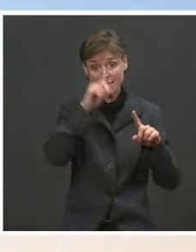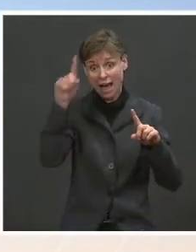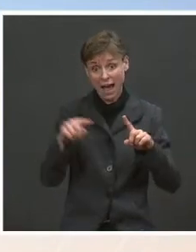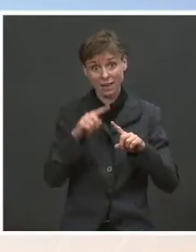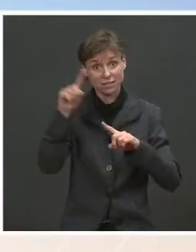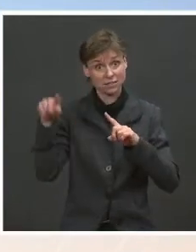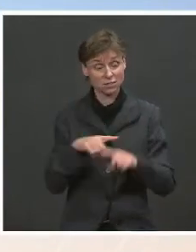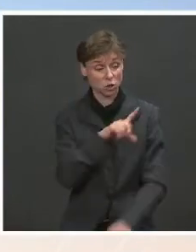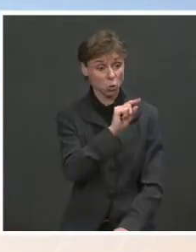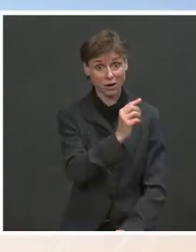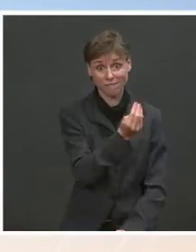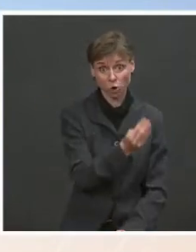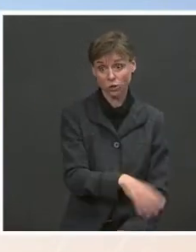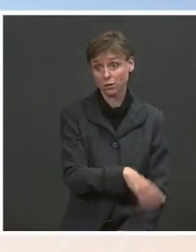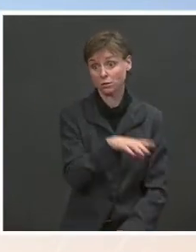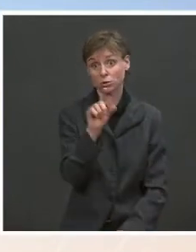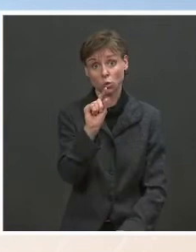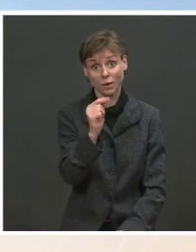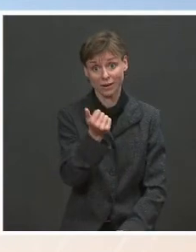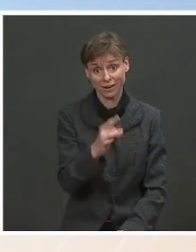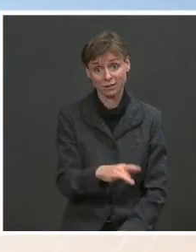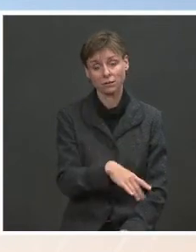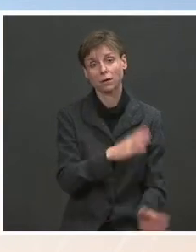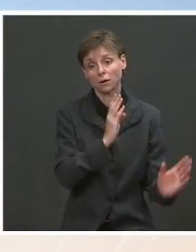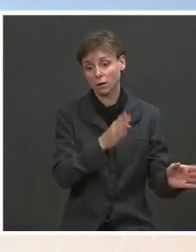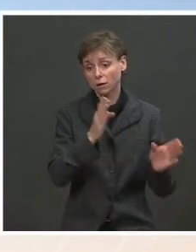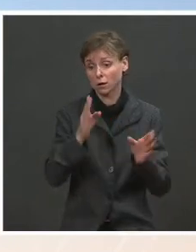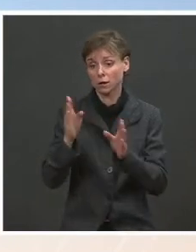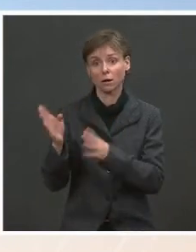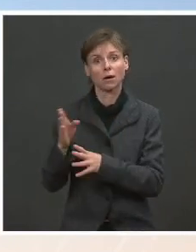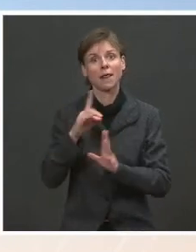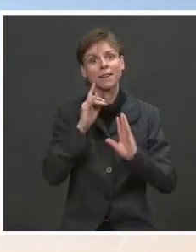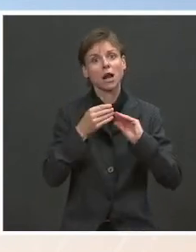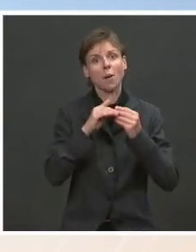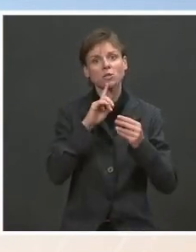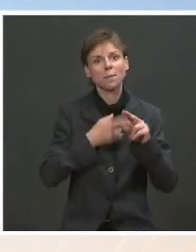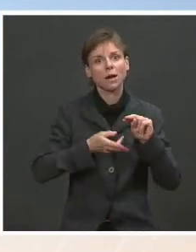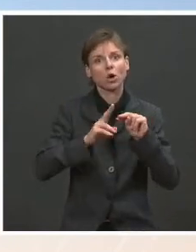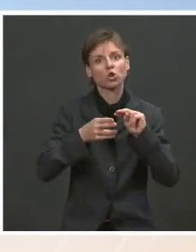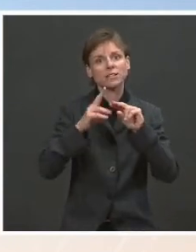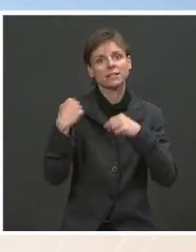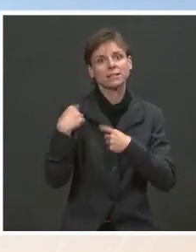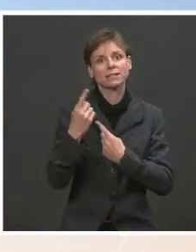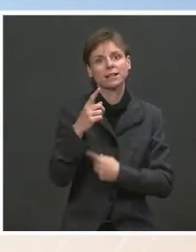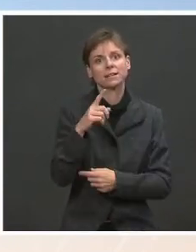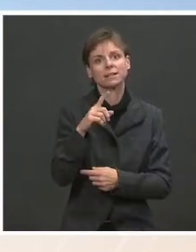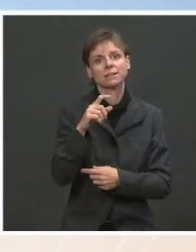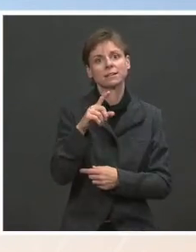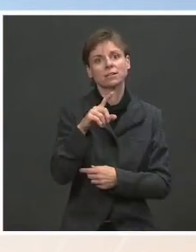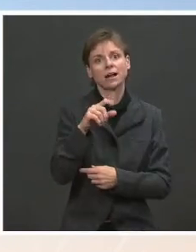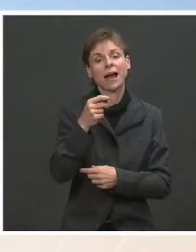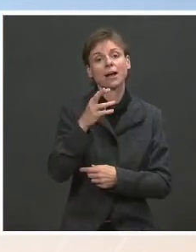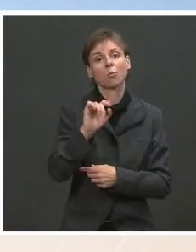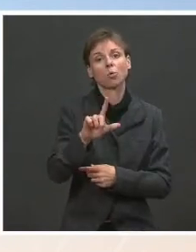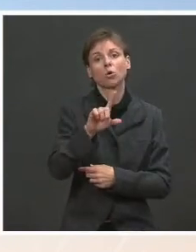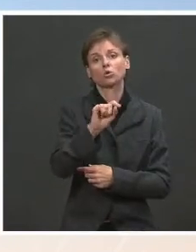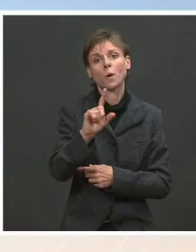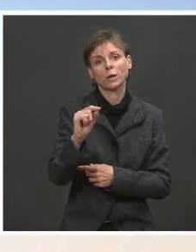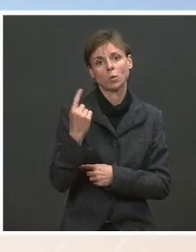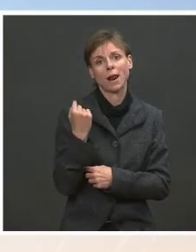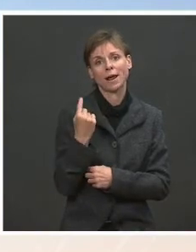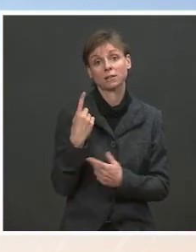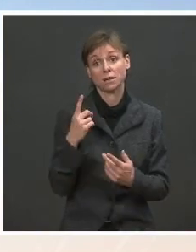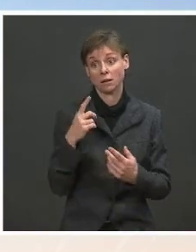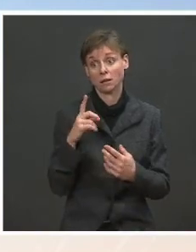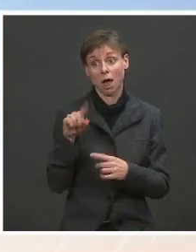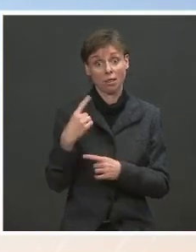2014, 2018, these numbers have been increasing since April of 2020 of last year. Unless we work together, Democrats and Republicans, to address